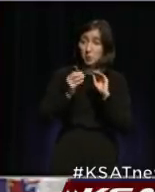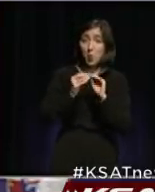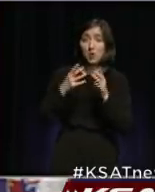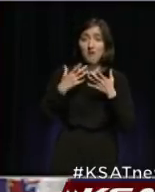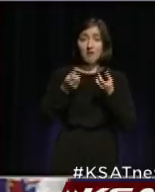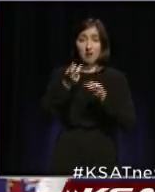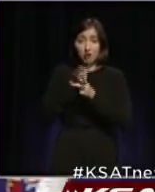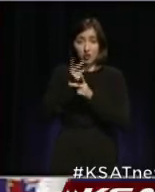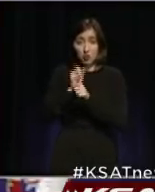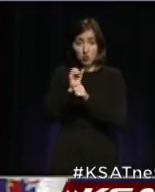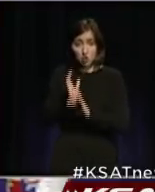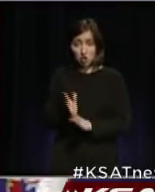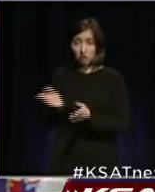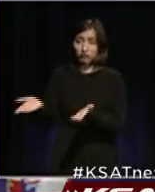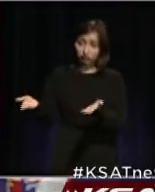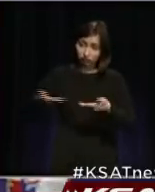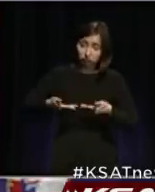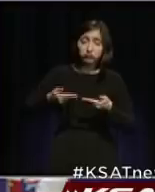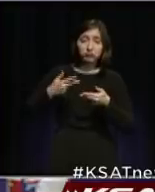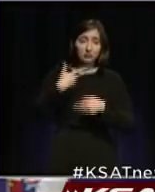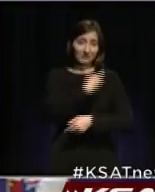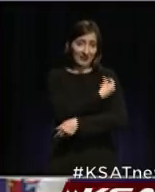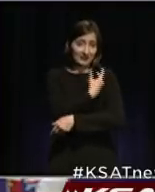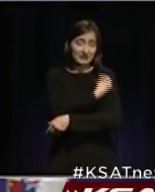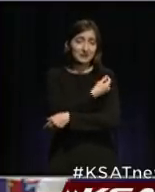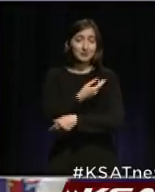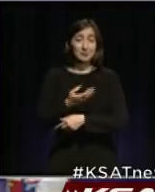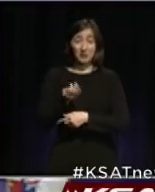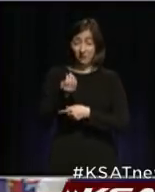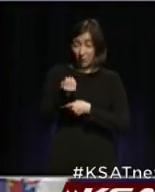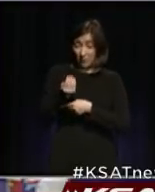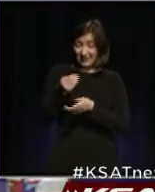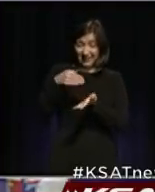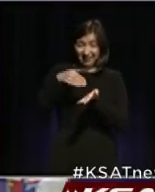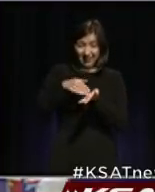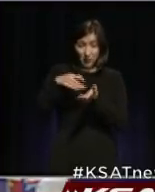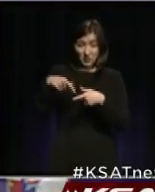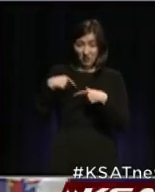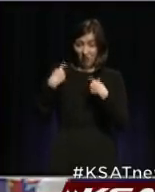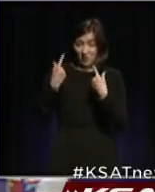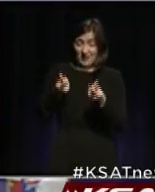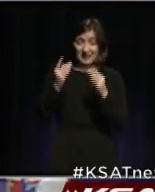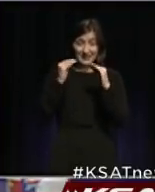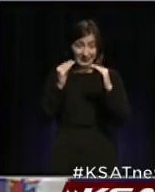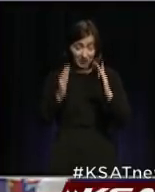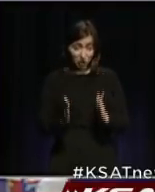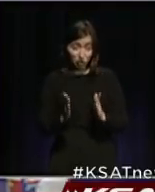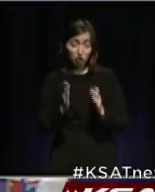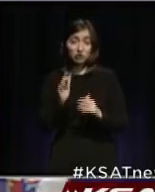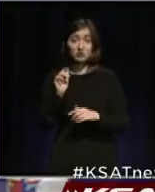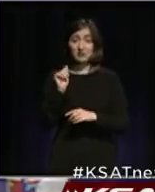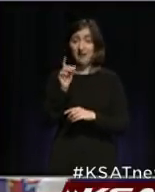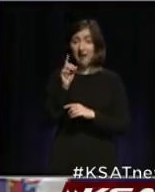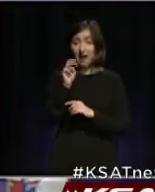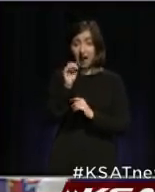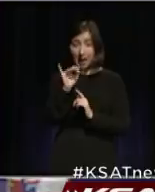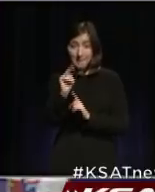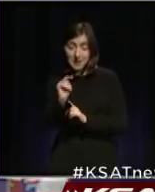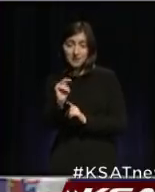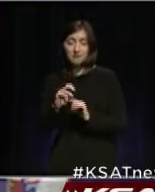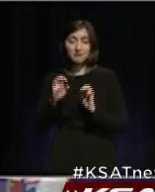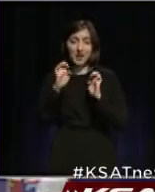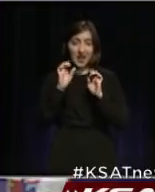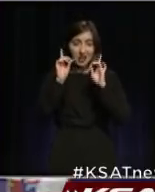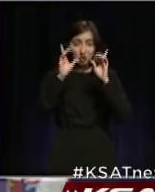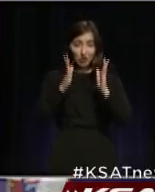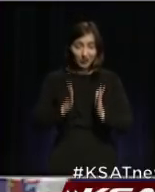before yesterday, they've done 14,000 already, teachers and administrators, and they will be doing more starting